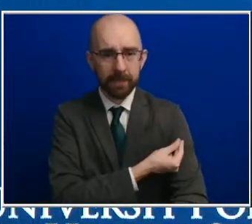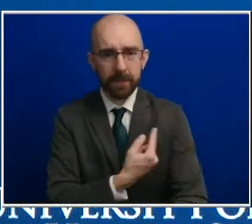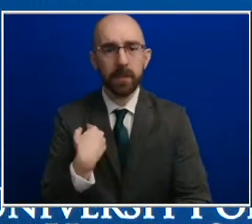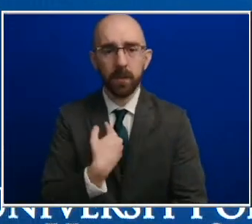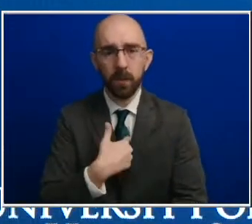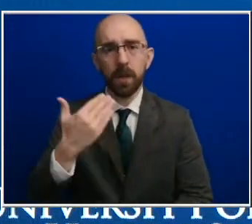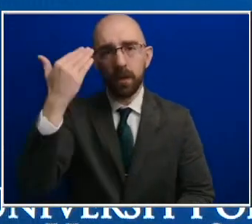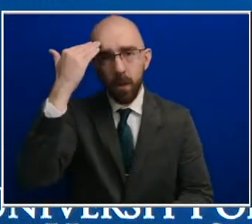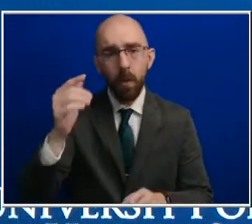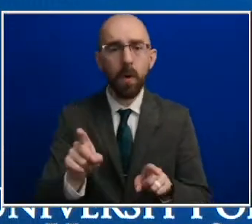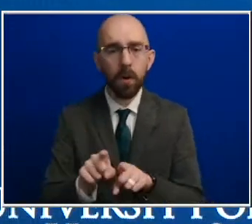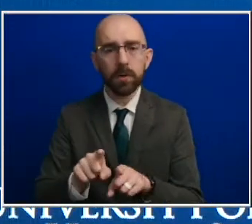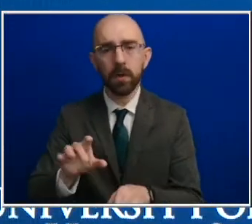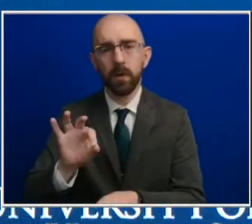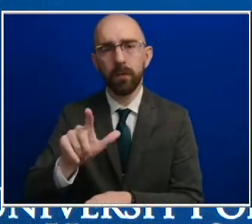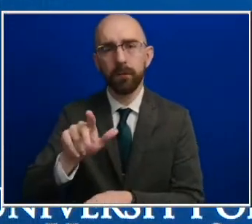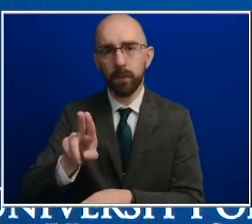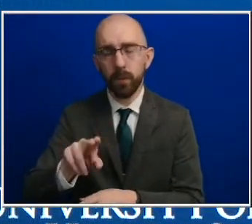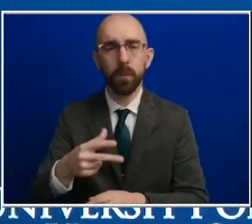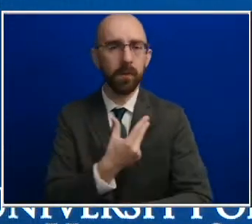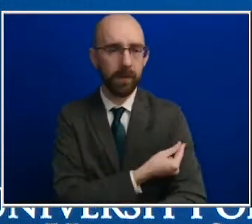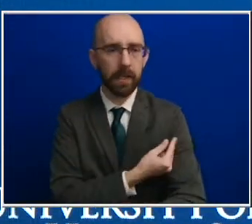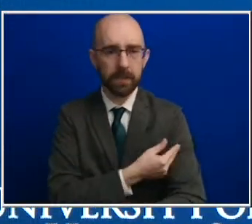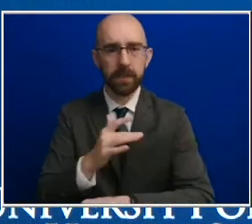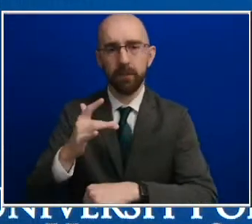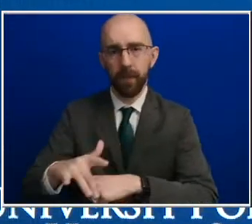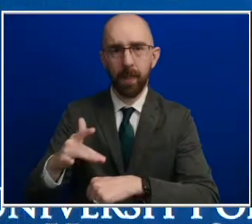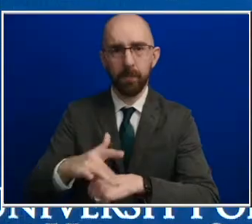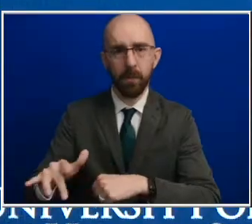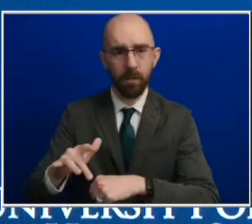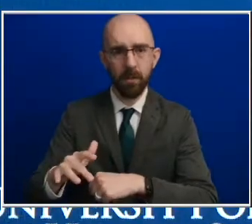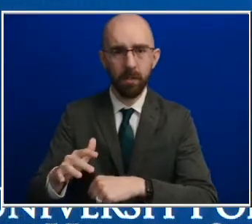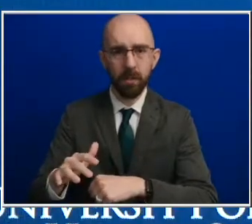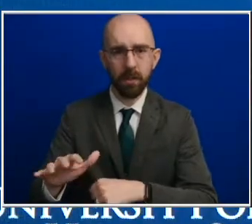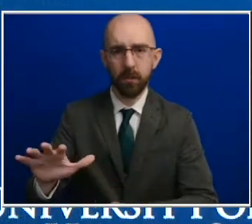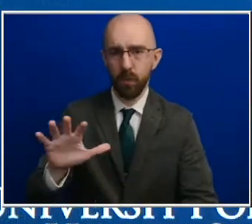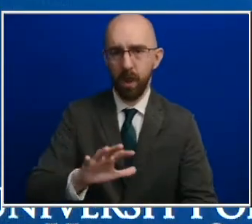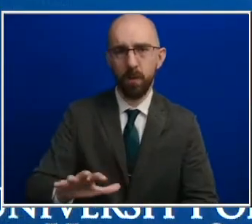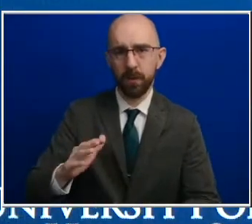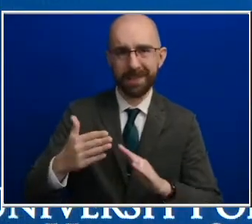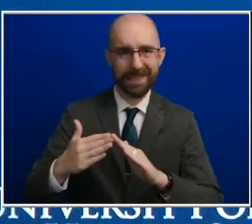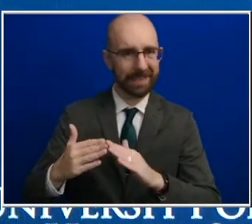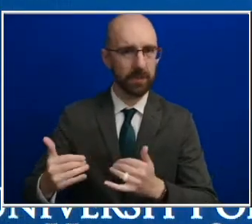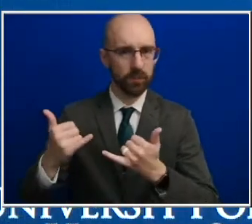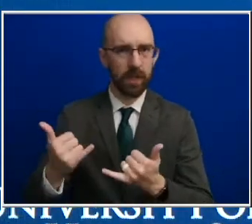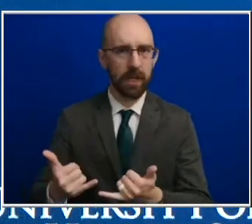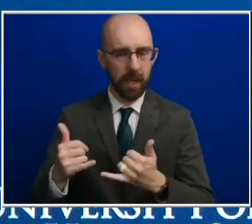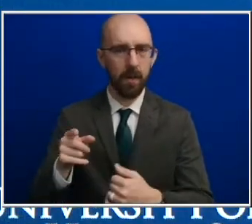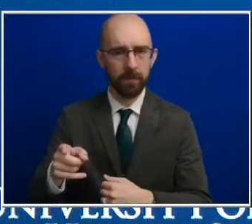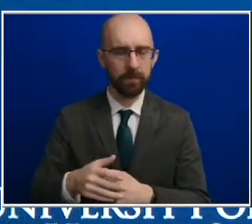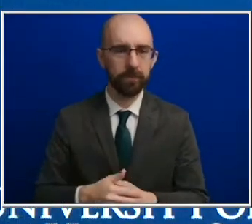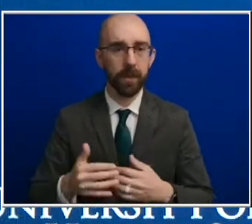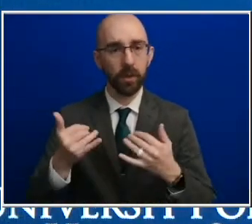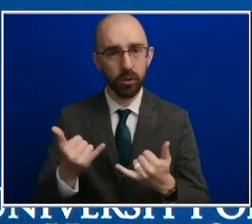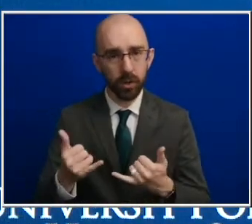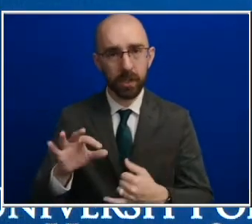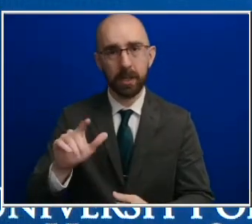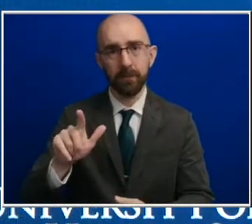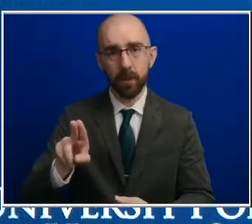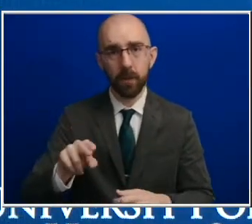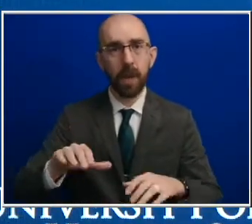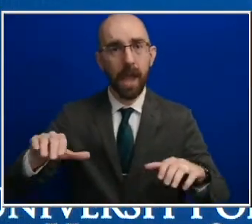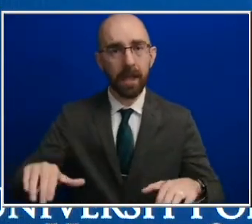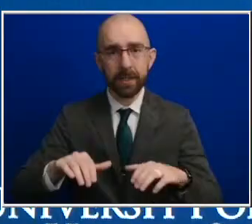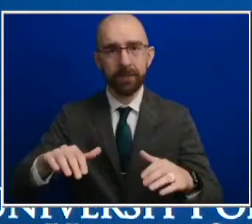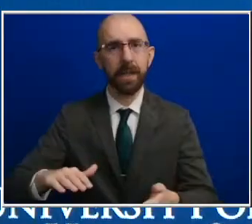that influenza vaccines are available around the city right now. Currently, influenza activity is very